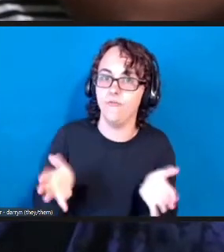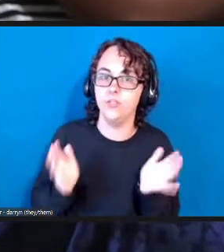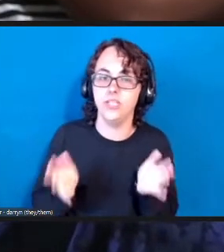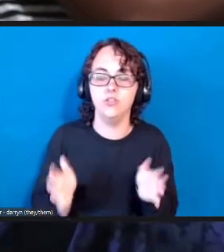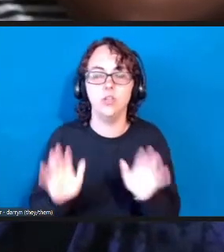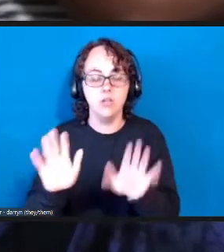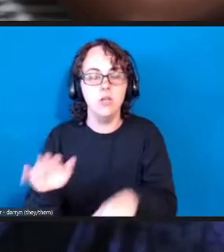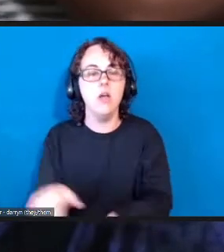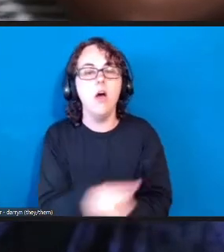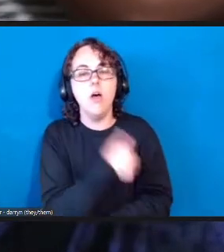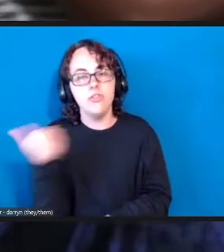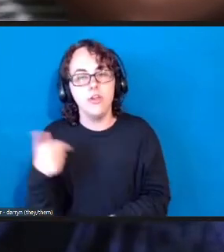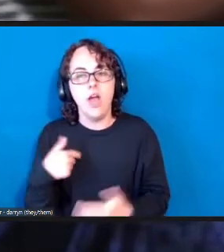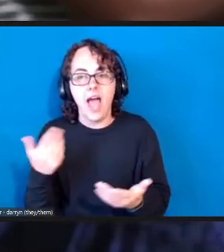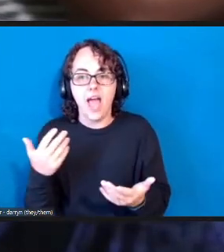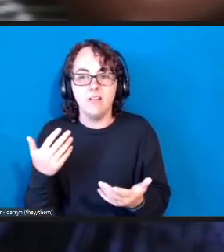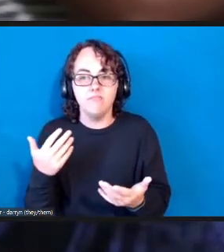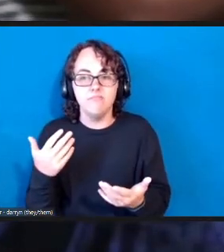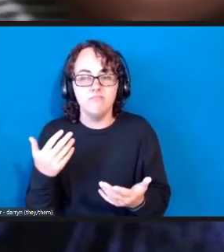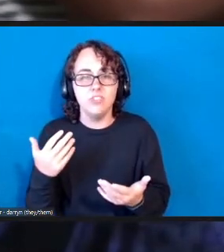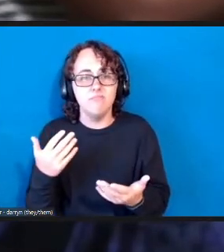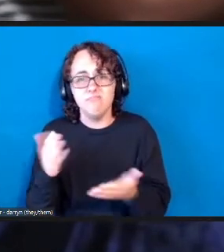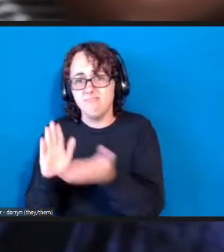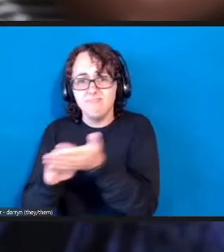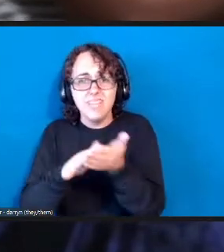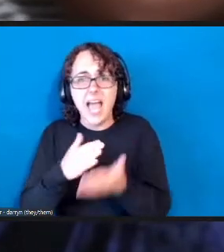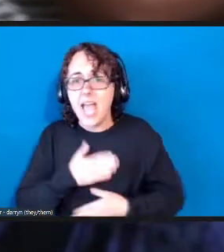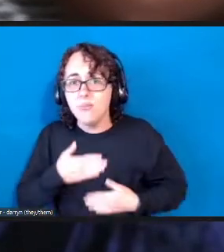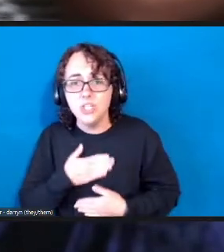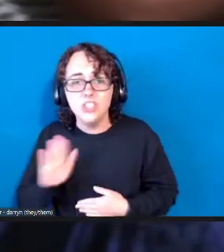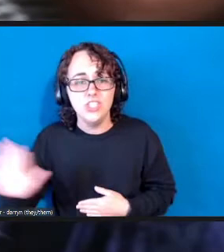the vulnerability also that folks are sharing. Thank you,